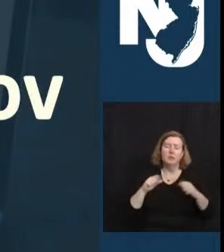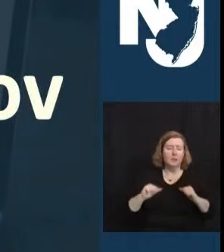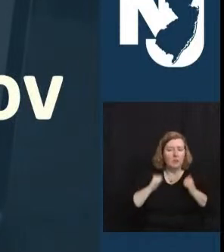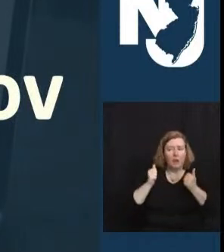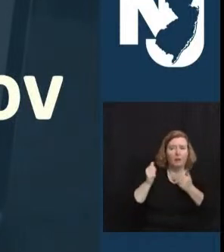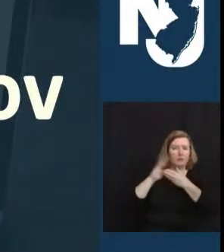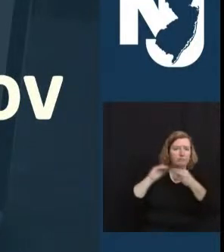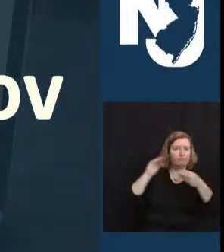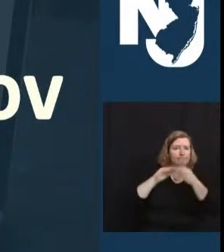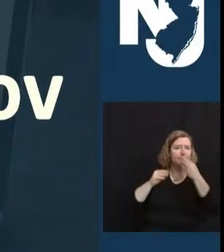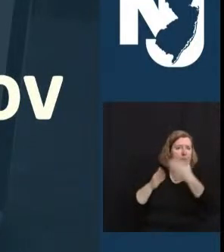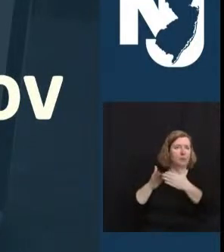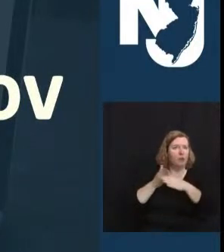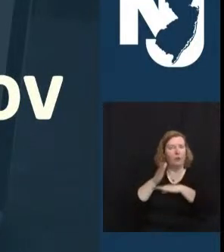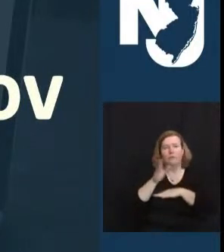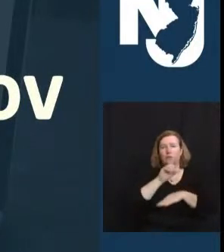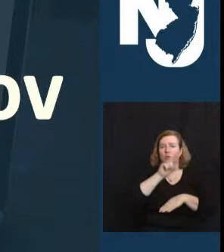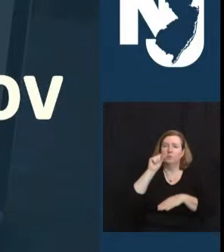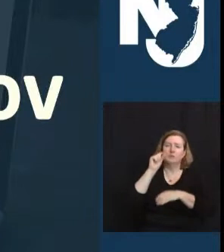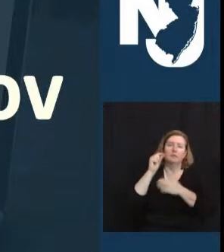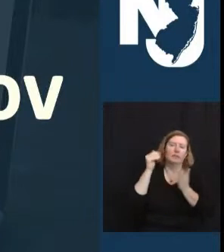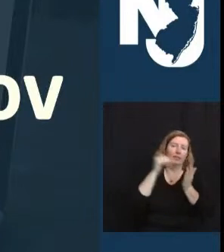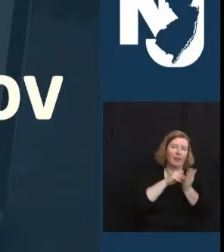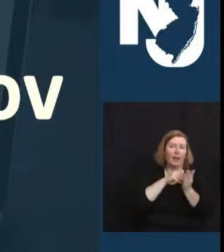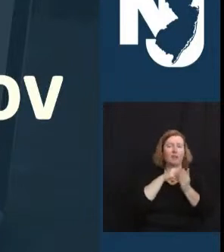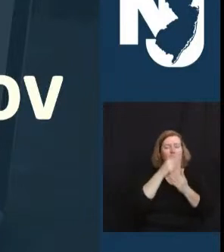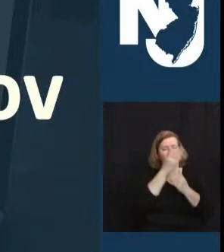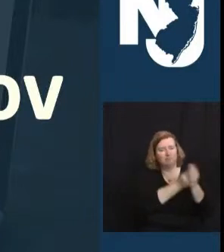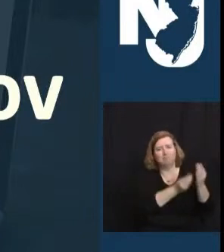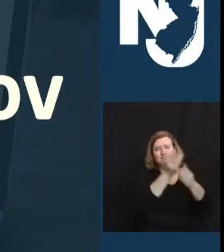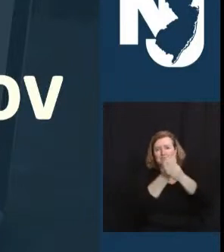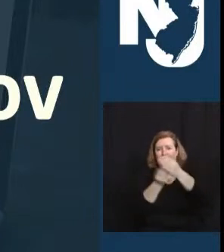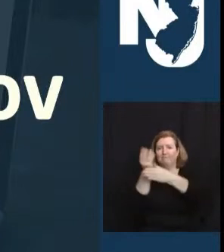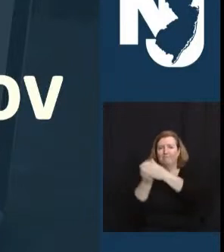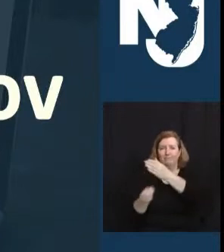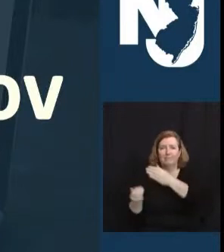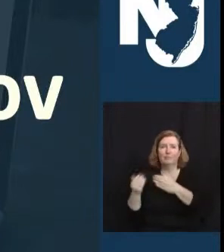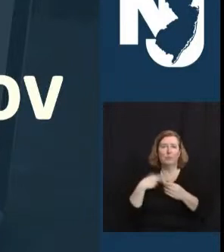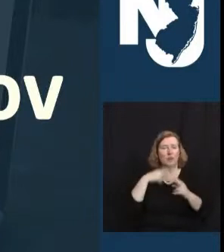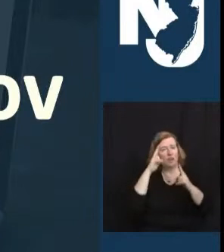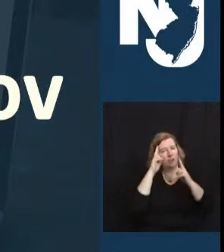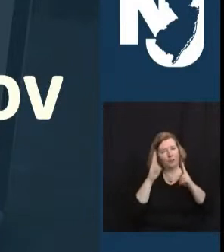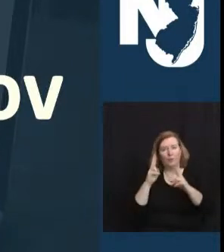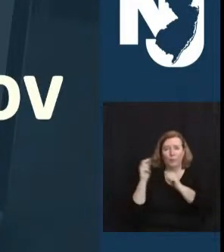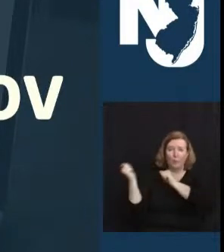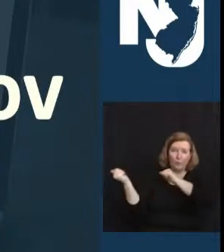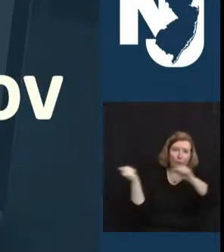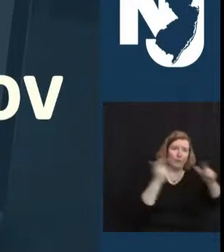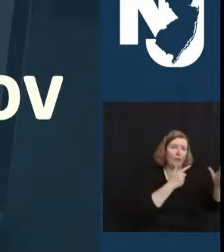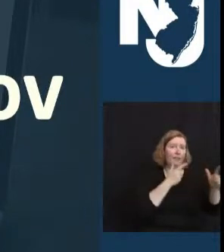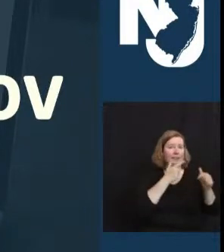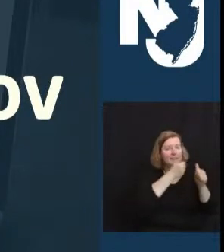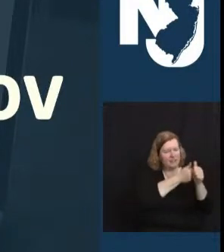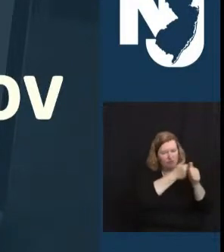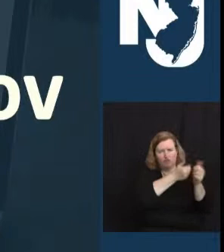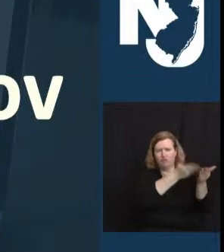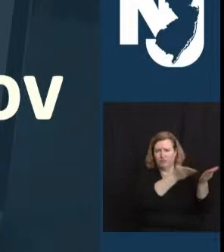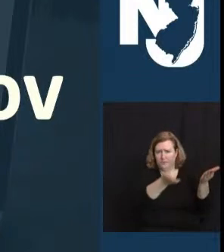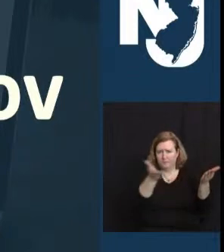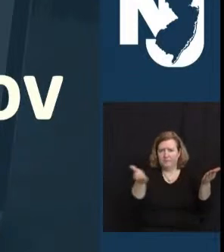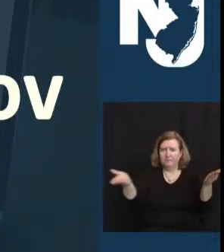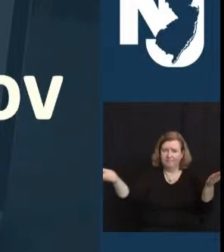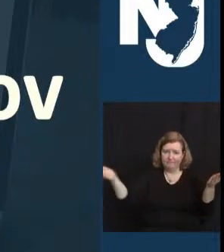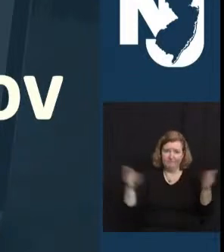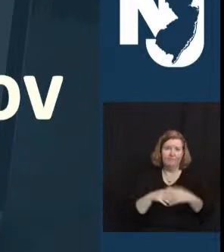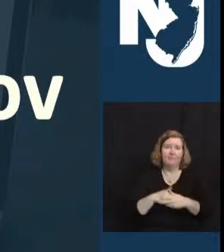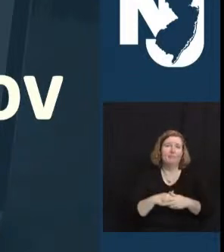20,000 that can be told about those we have lost. We honor them all. And for them, we remember that only we have the